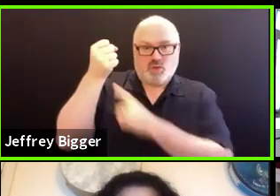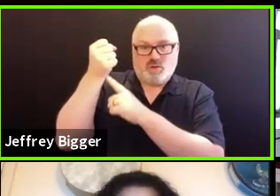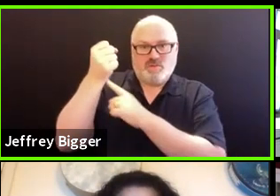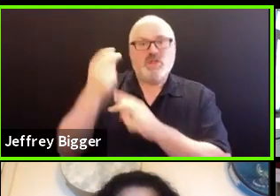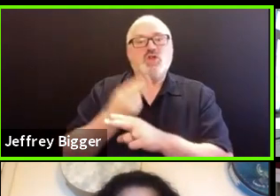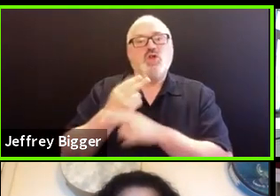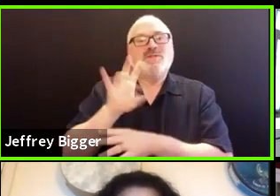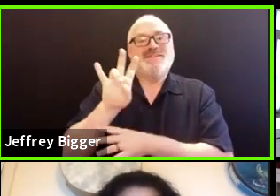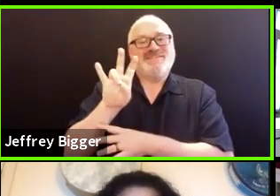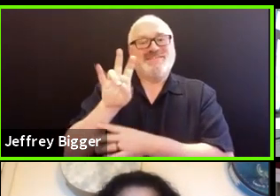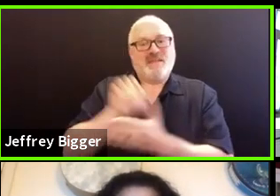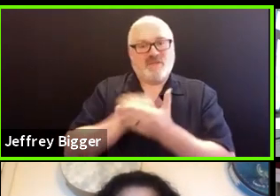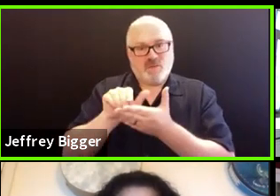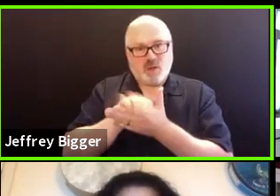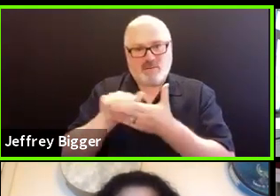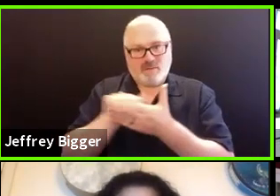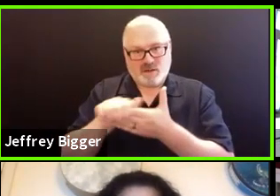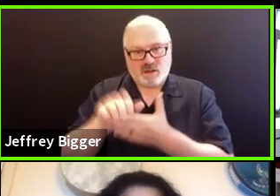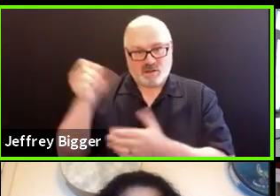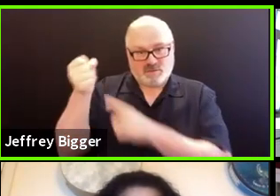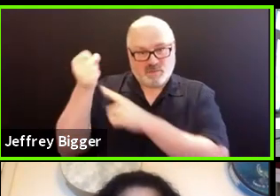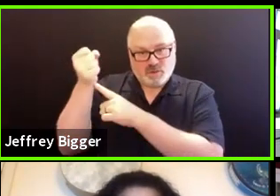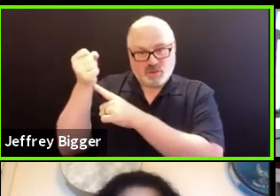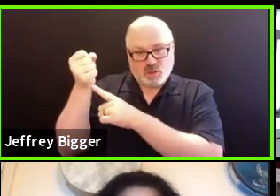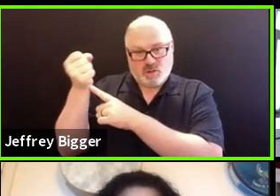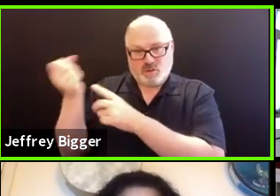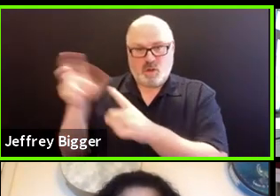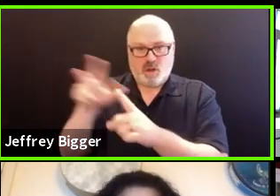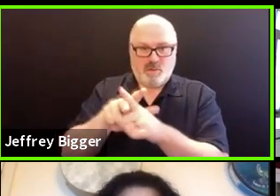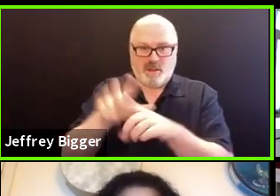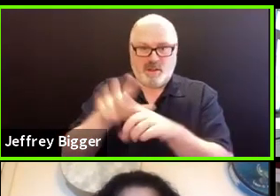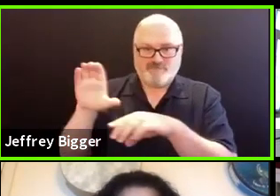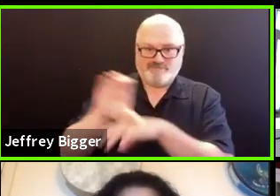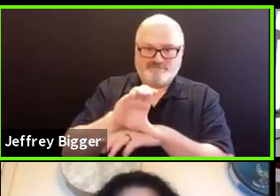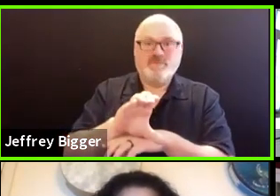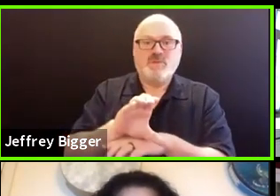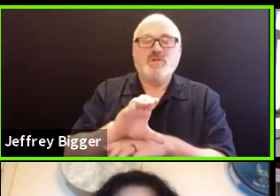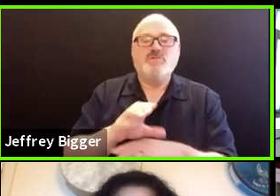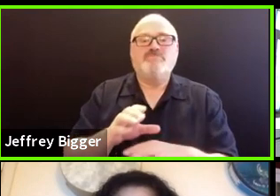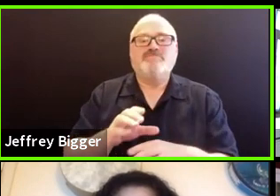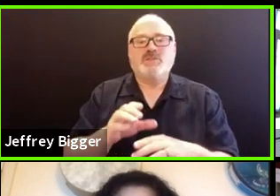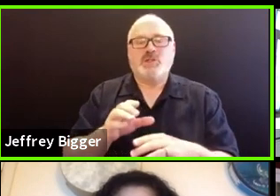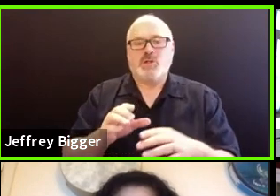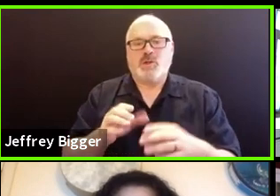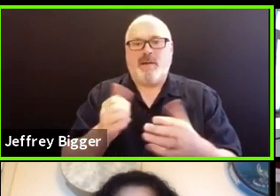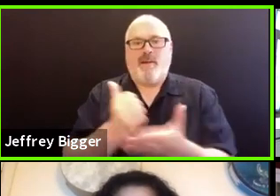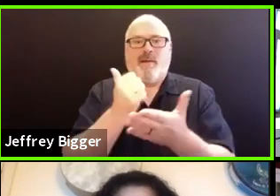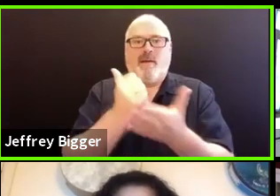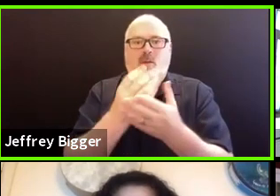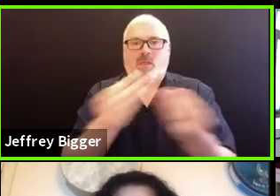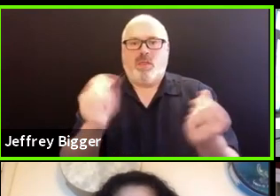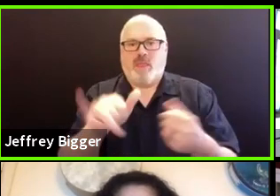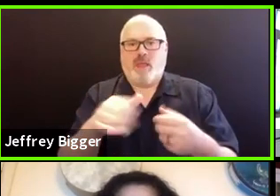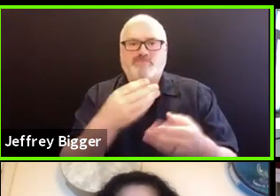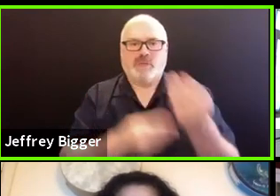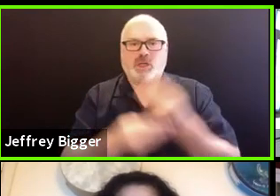$7 million of those operating reserves under this provisional budget.